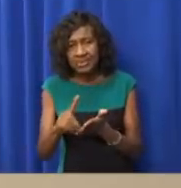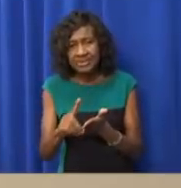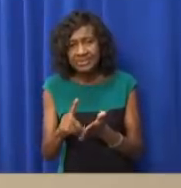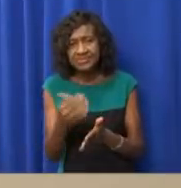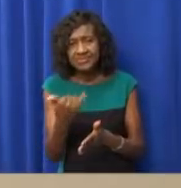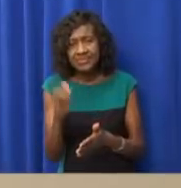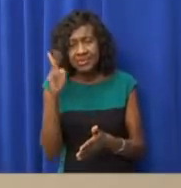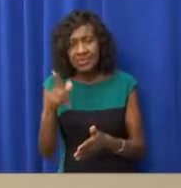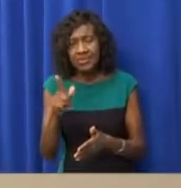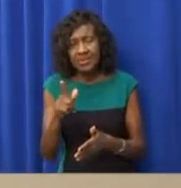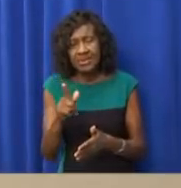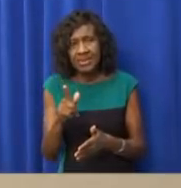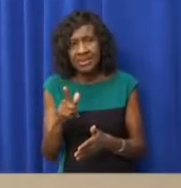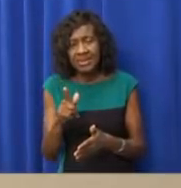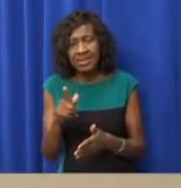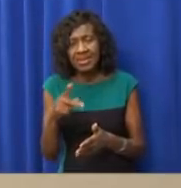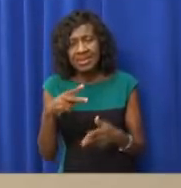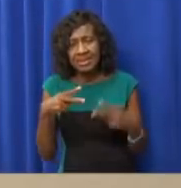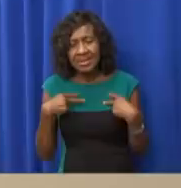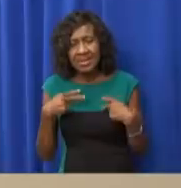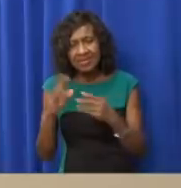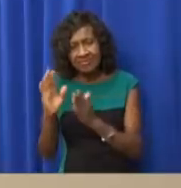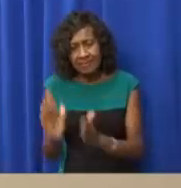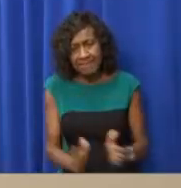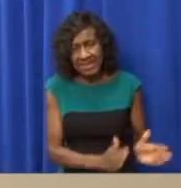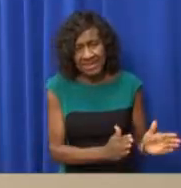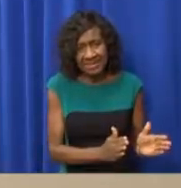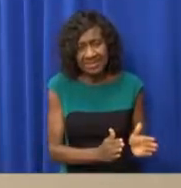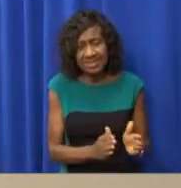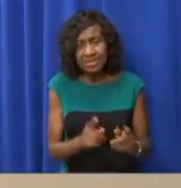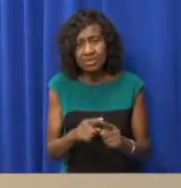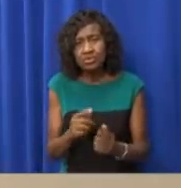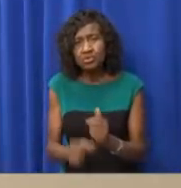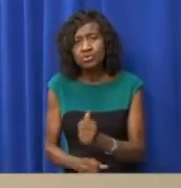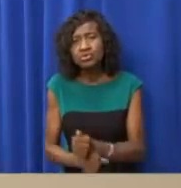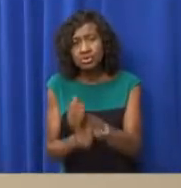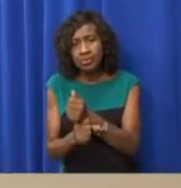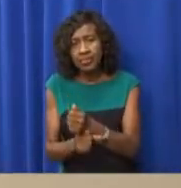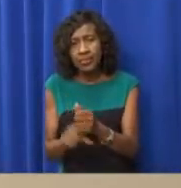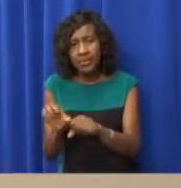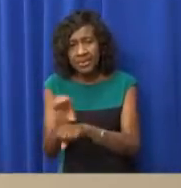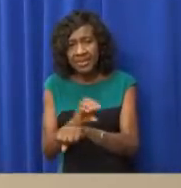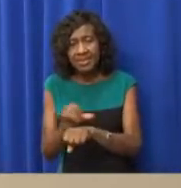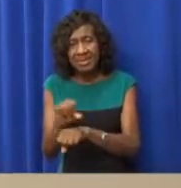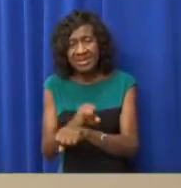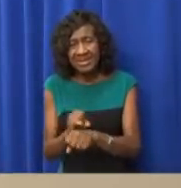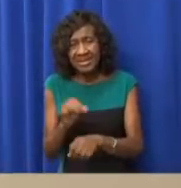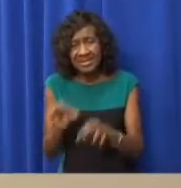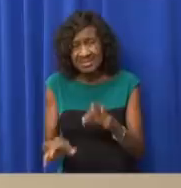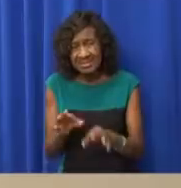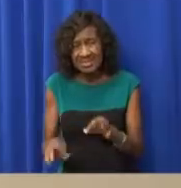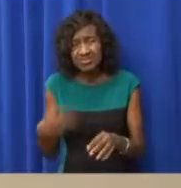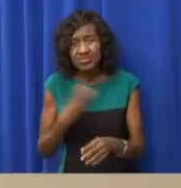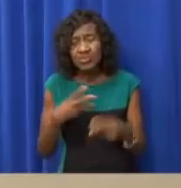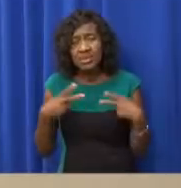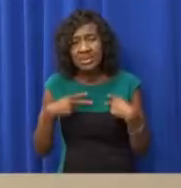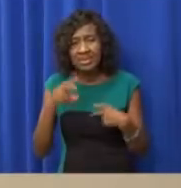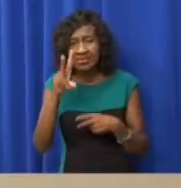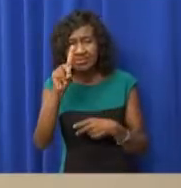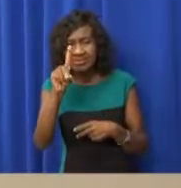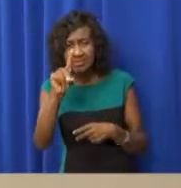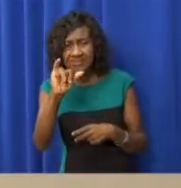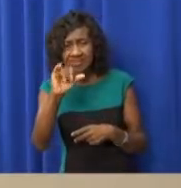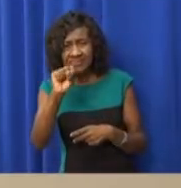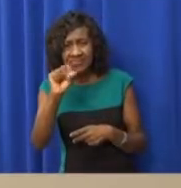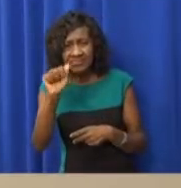be exercising their plans to support Cayman should a hurricane or a similar natural disaster occur. And they're also providing